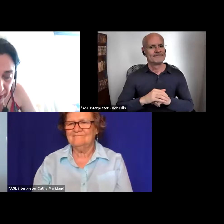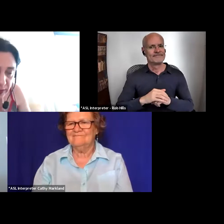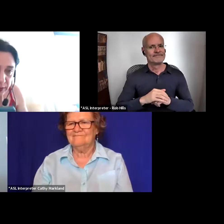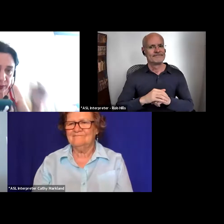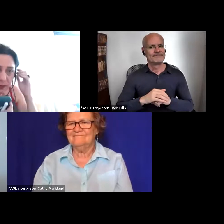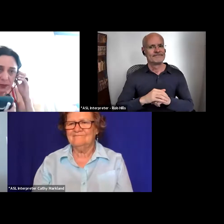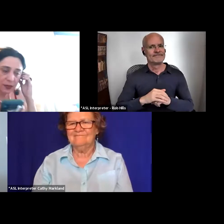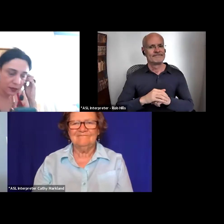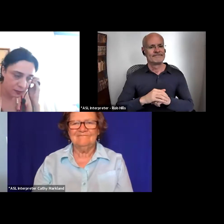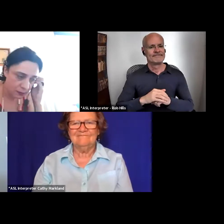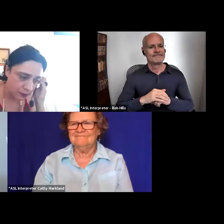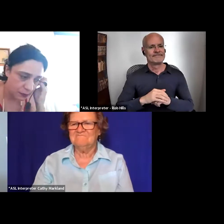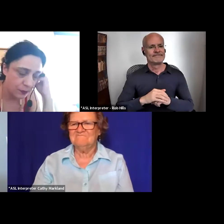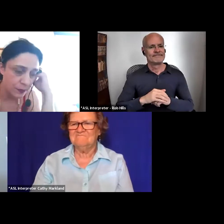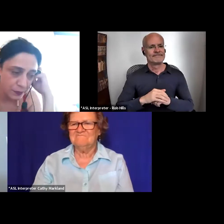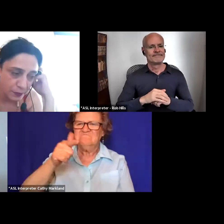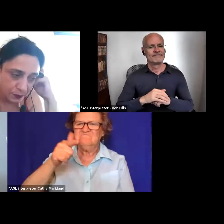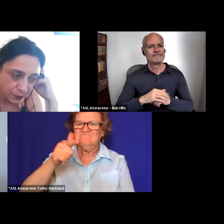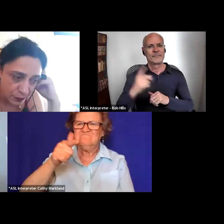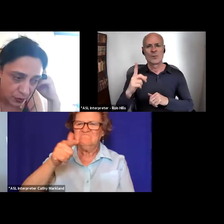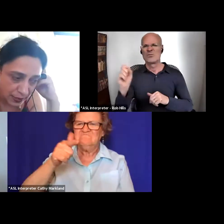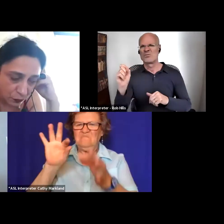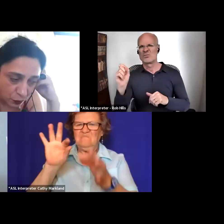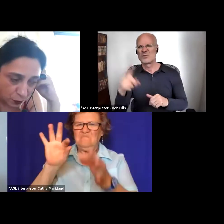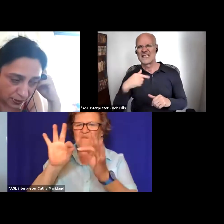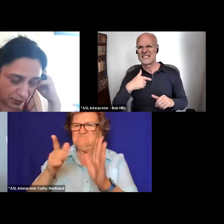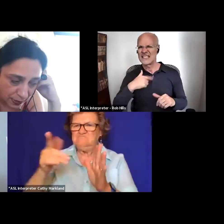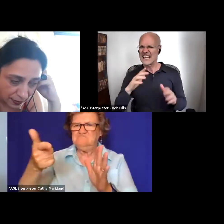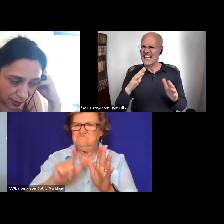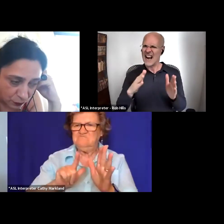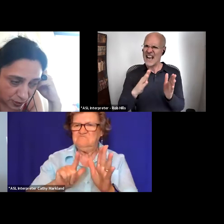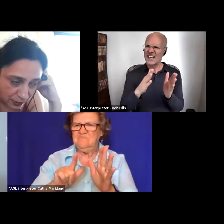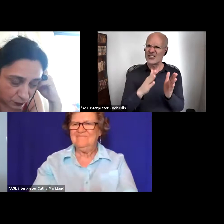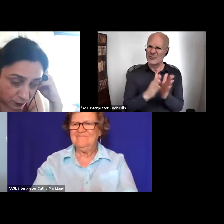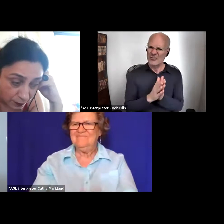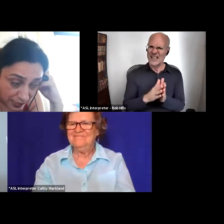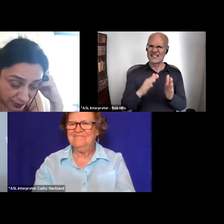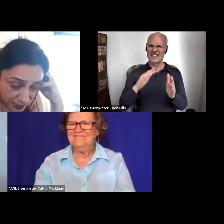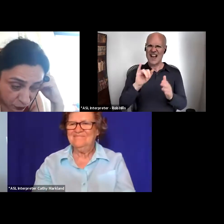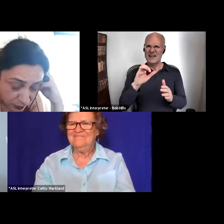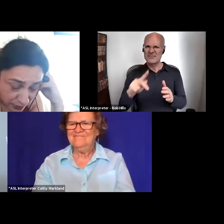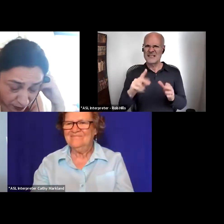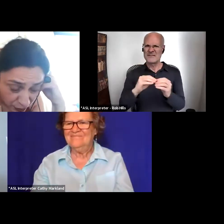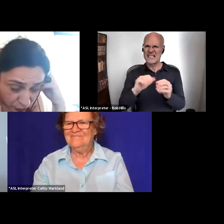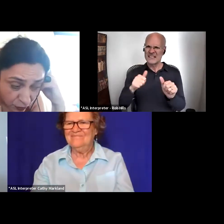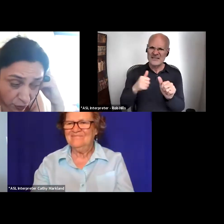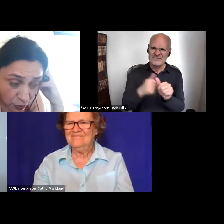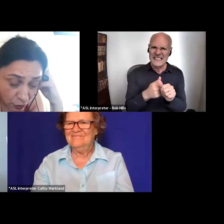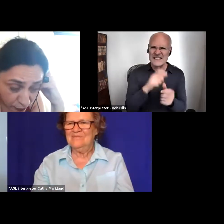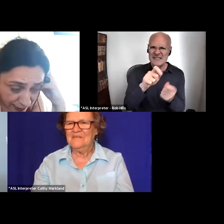yeah, one says, can I request an IEP meeting to update a specific service? So so sure, a lot